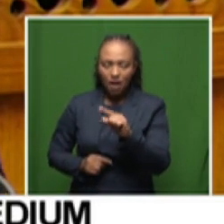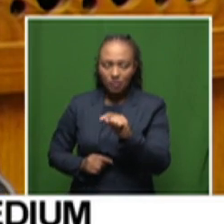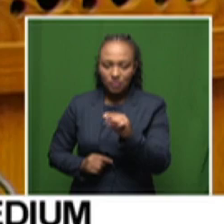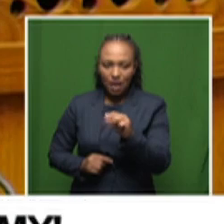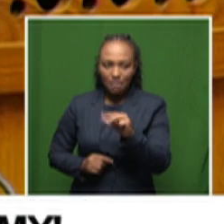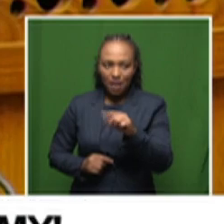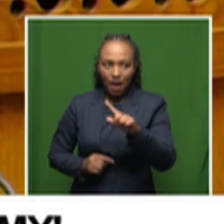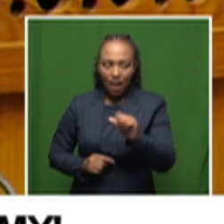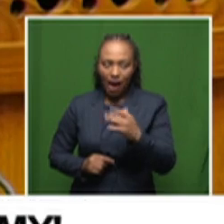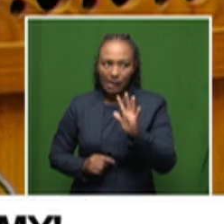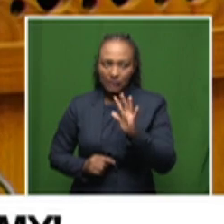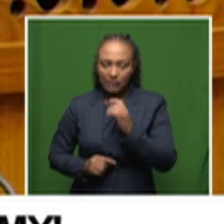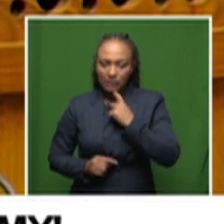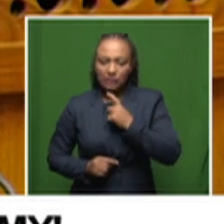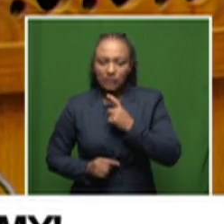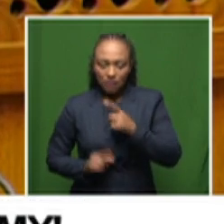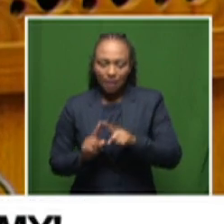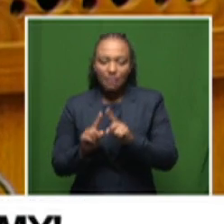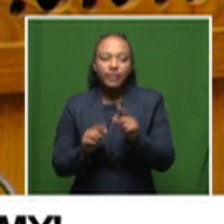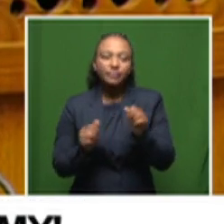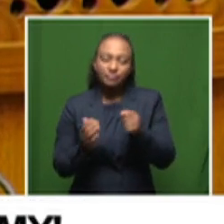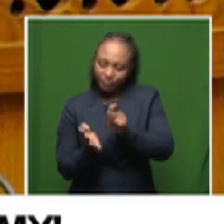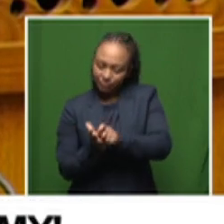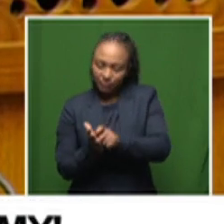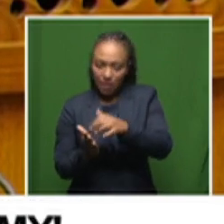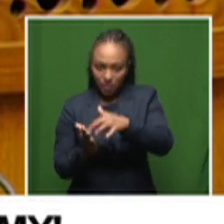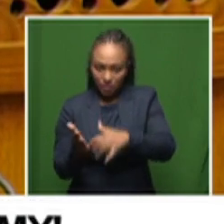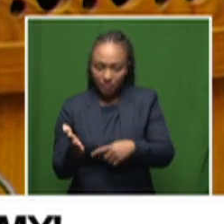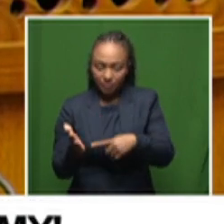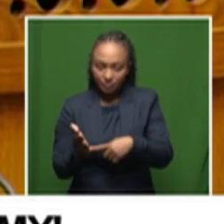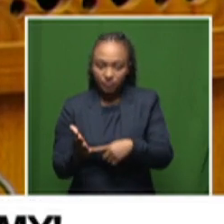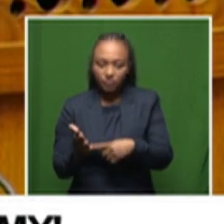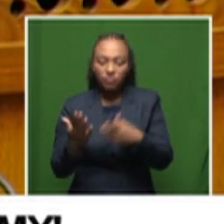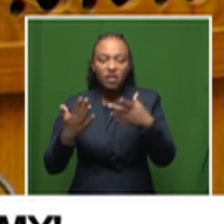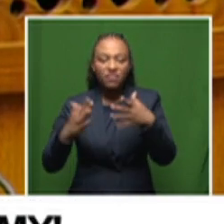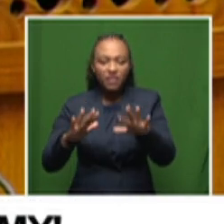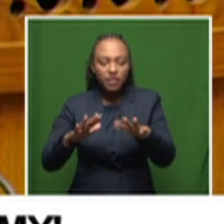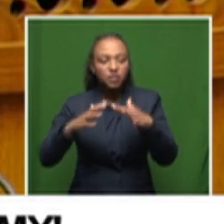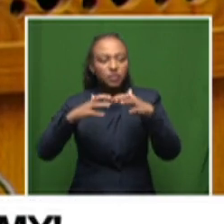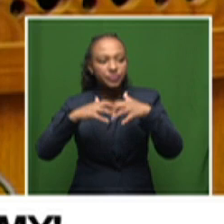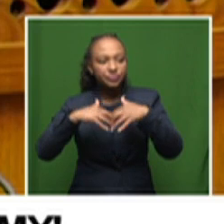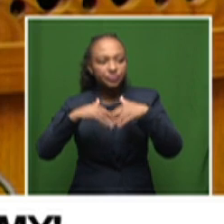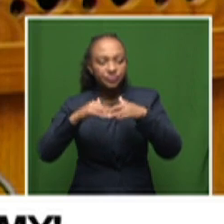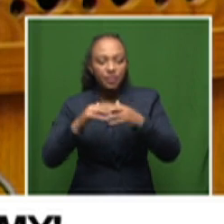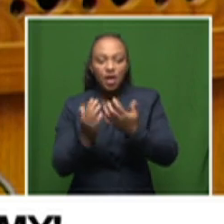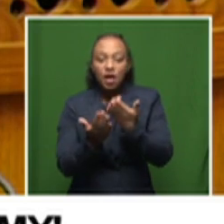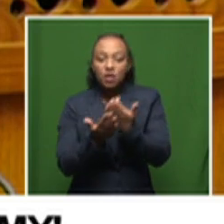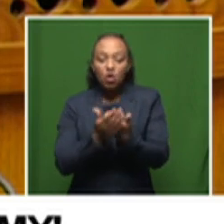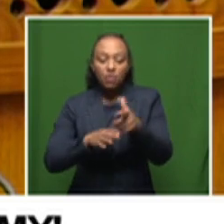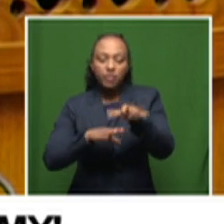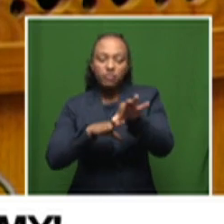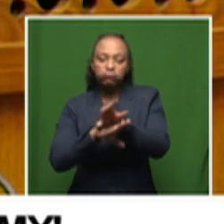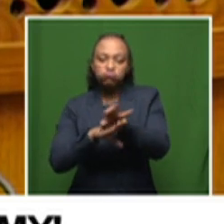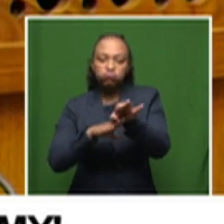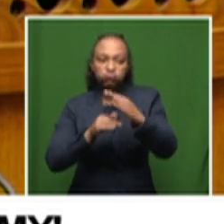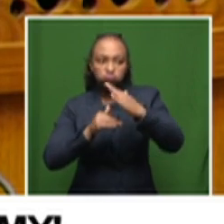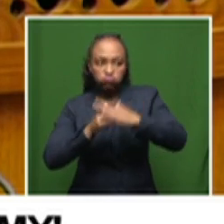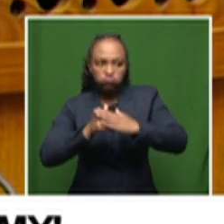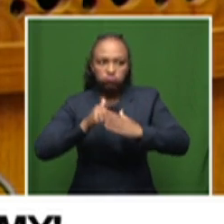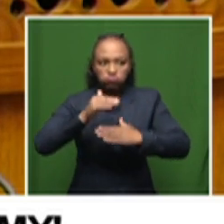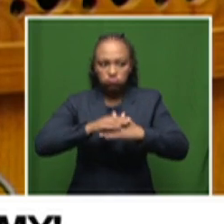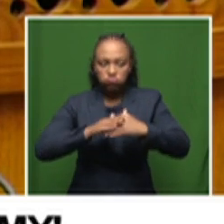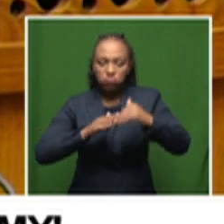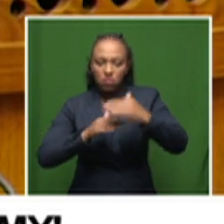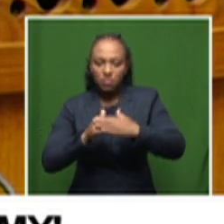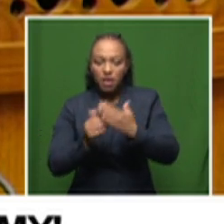government's consensus-driven and action-oriented economic reconstruction and recovery